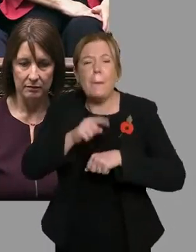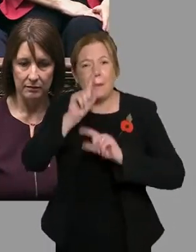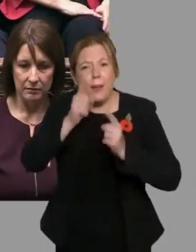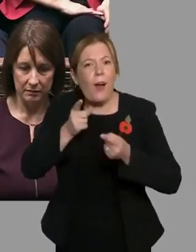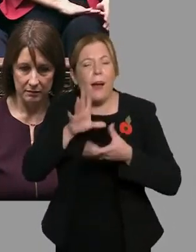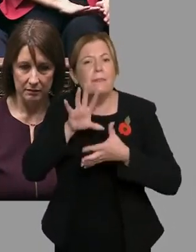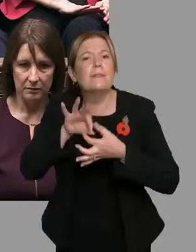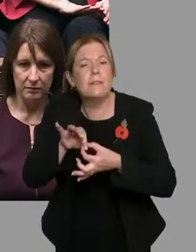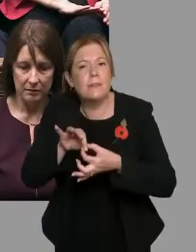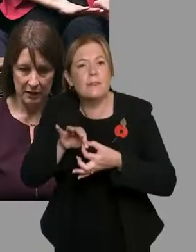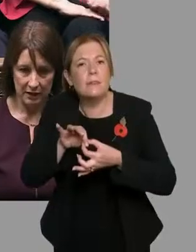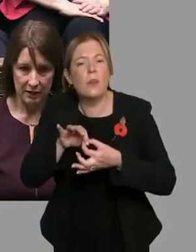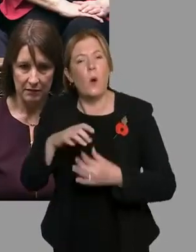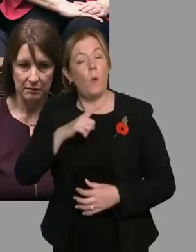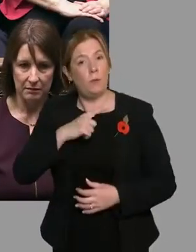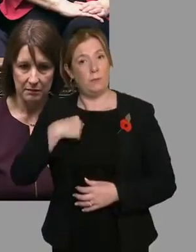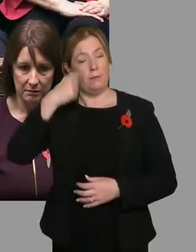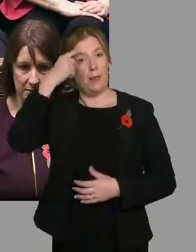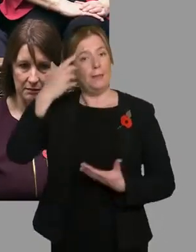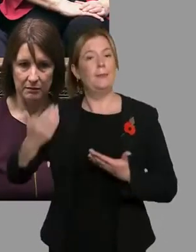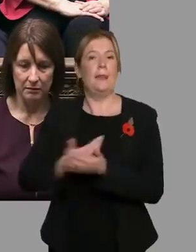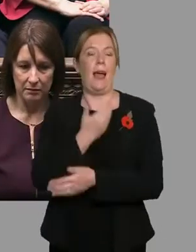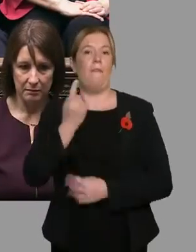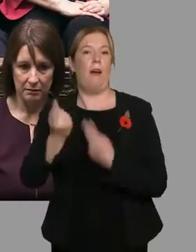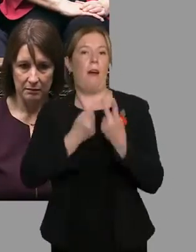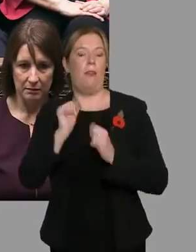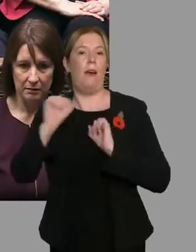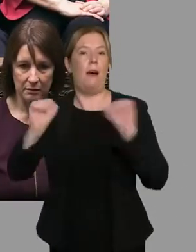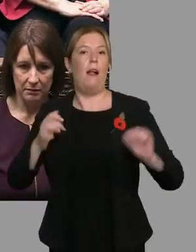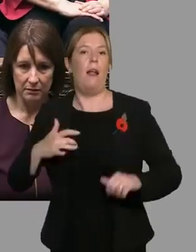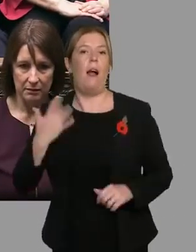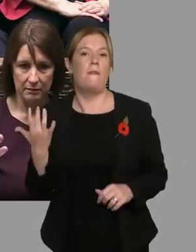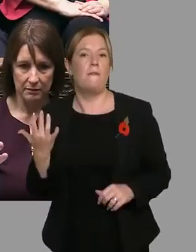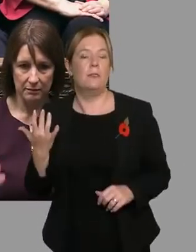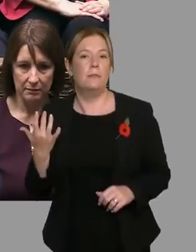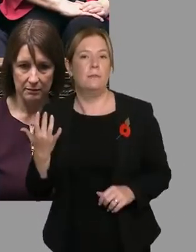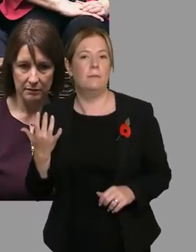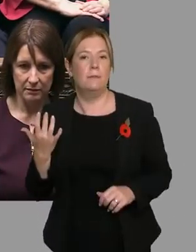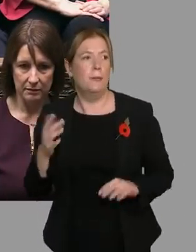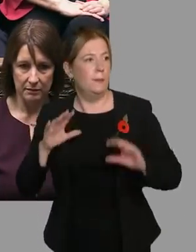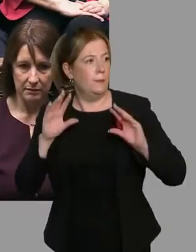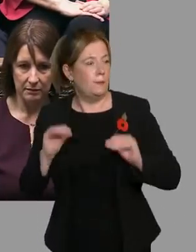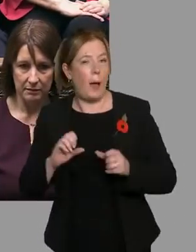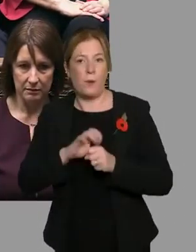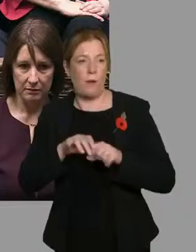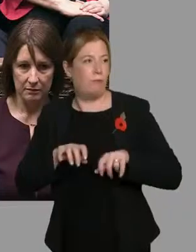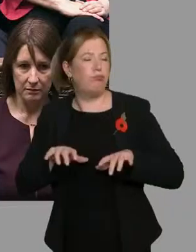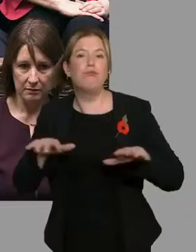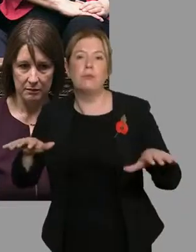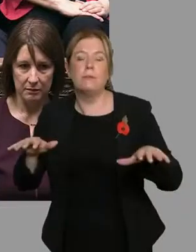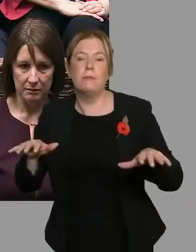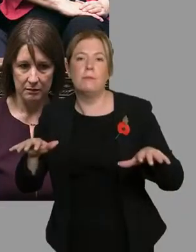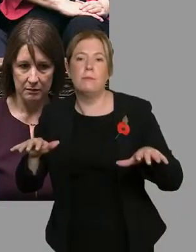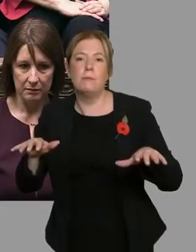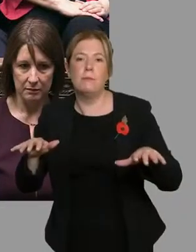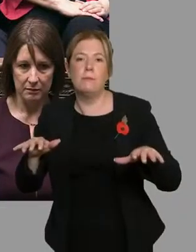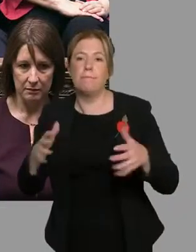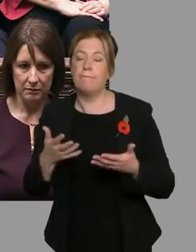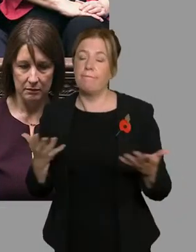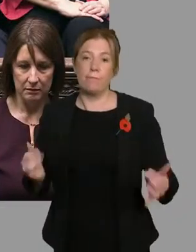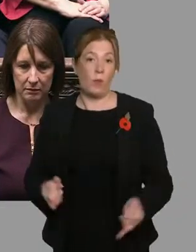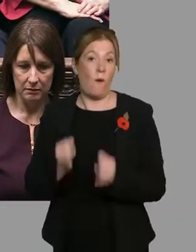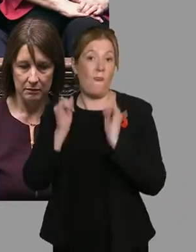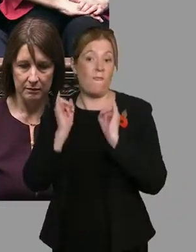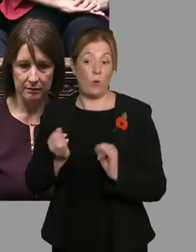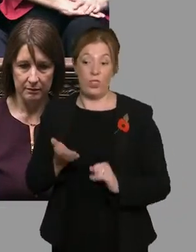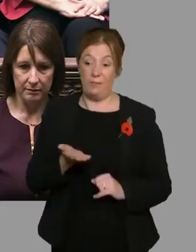will probably never meet. That was a collective effort, and unfortunately the party opposite who set the rules did not follow